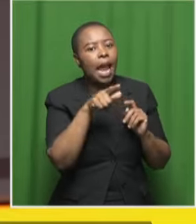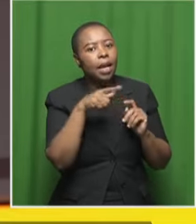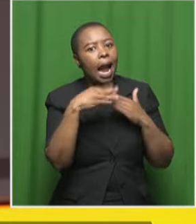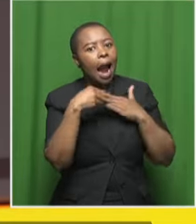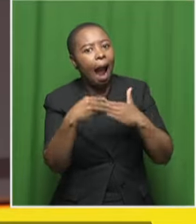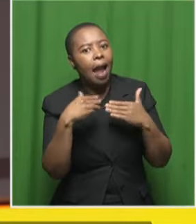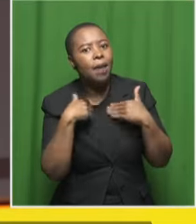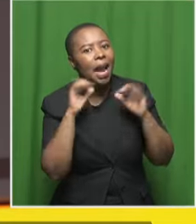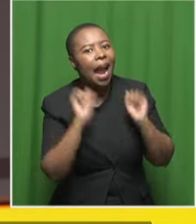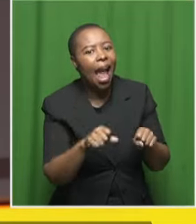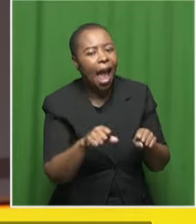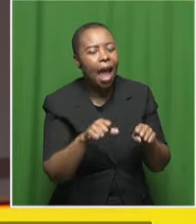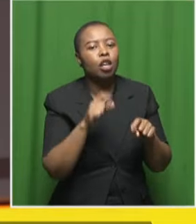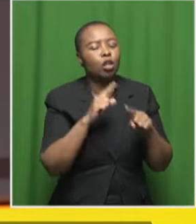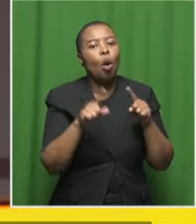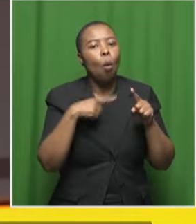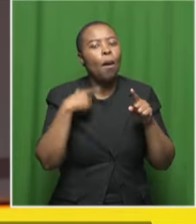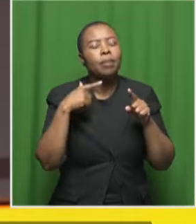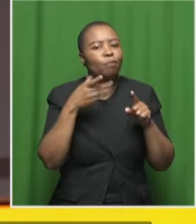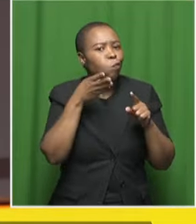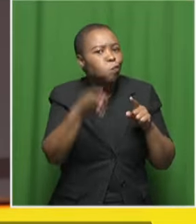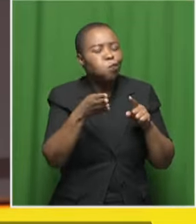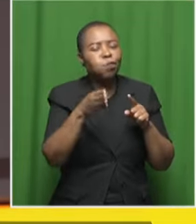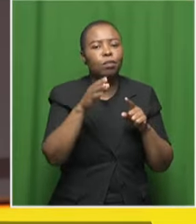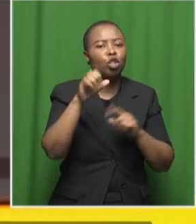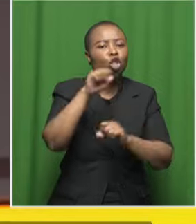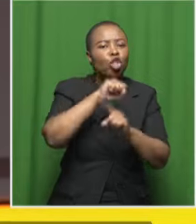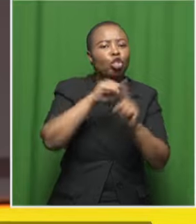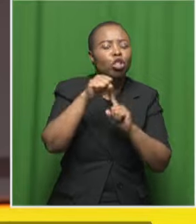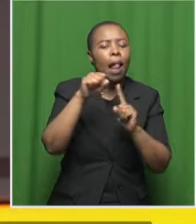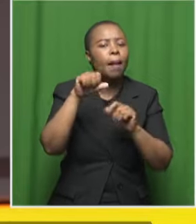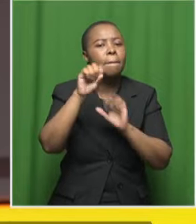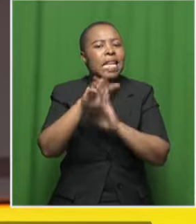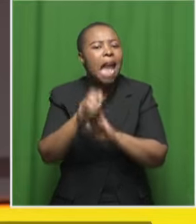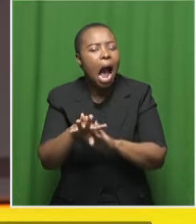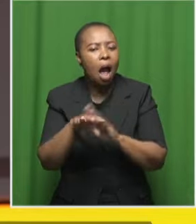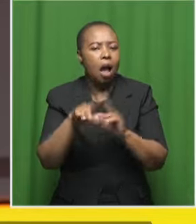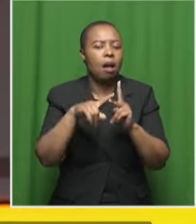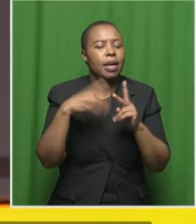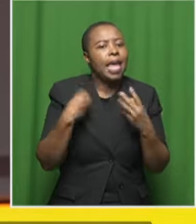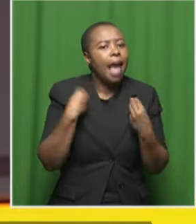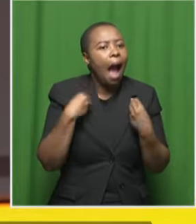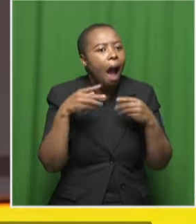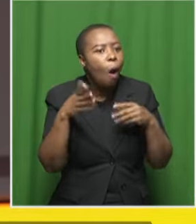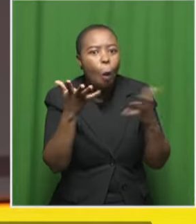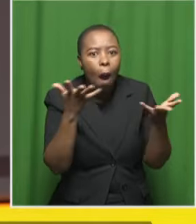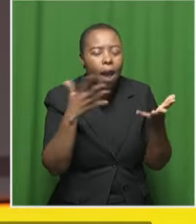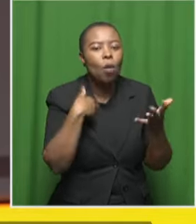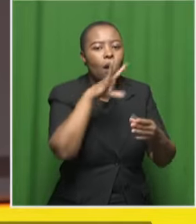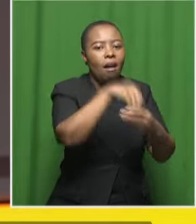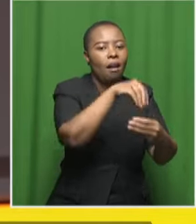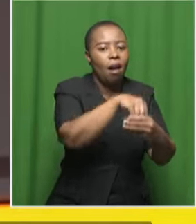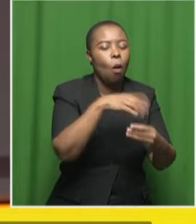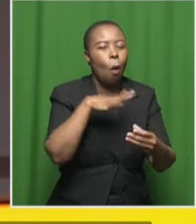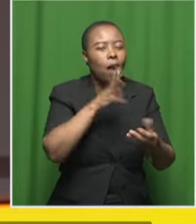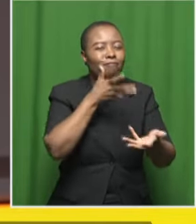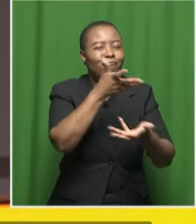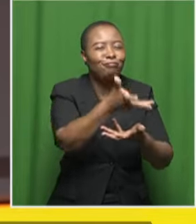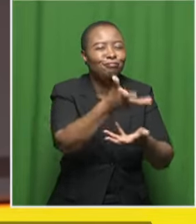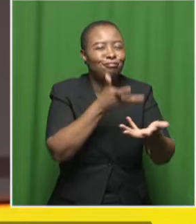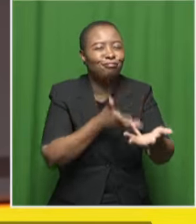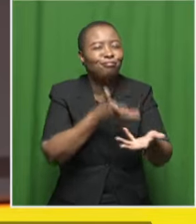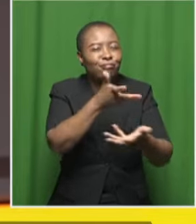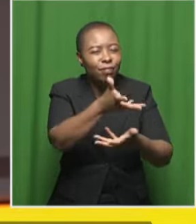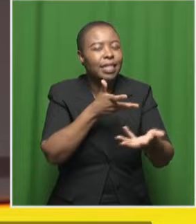we are active on social media. We're active on platforms where young people are so that we can stay in conversation with them. We want to connect